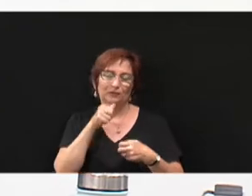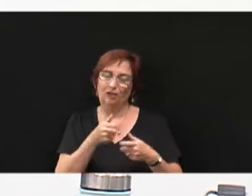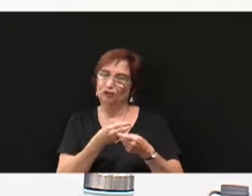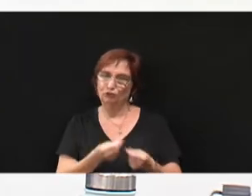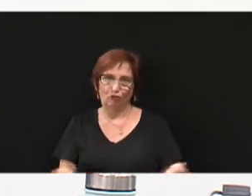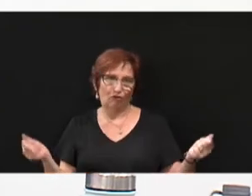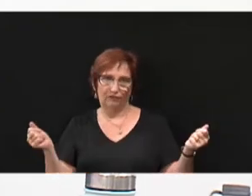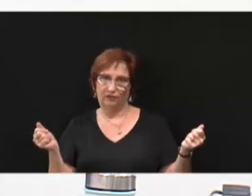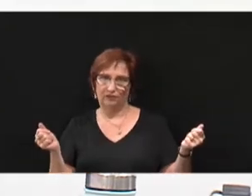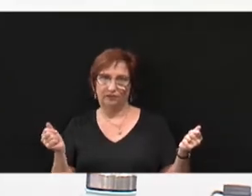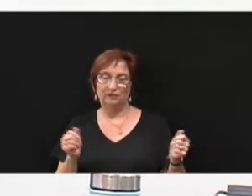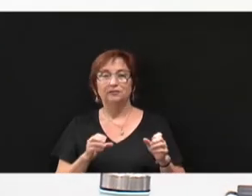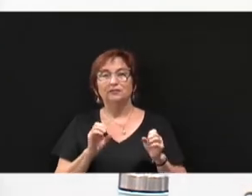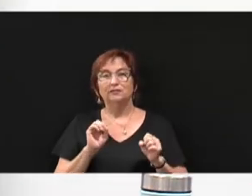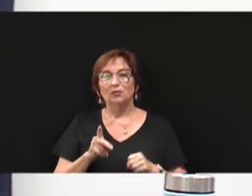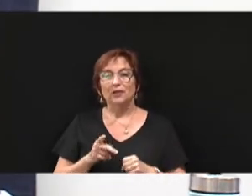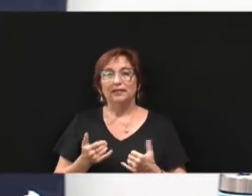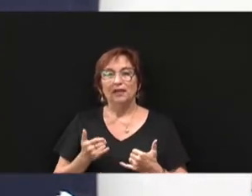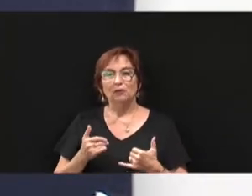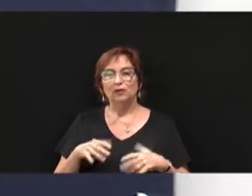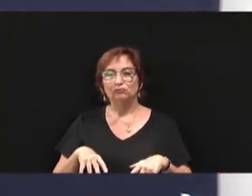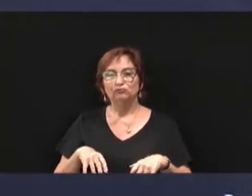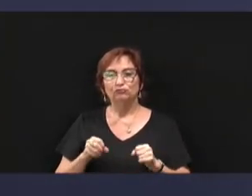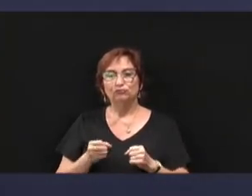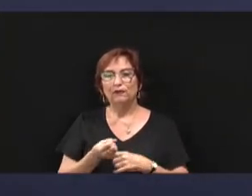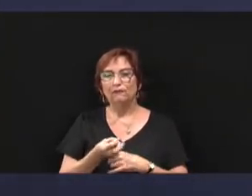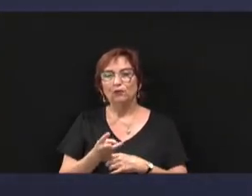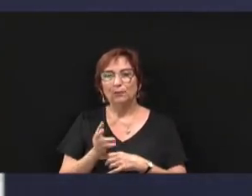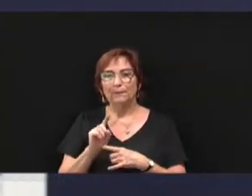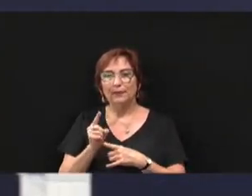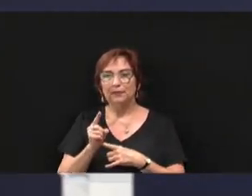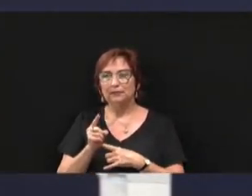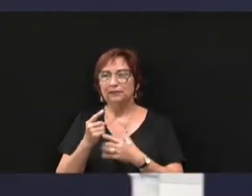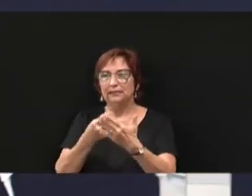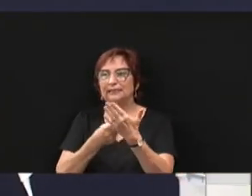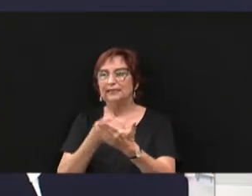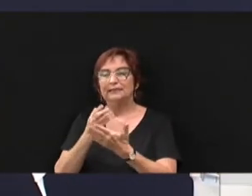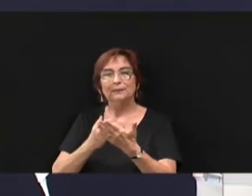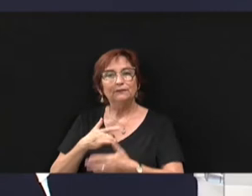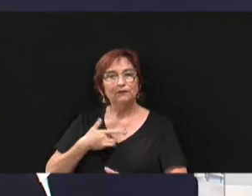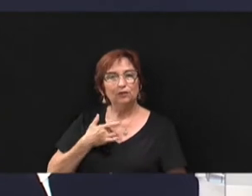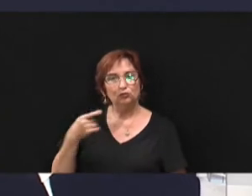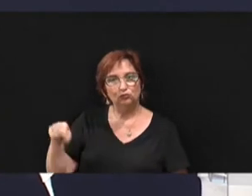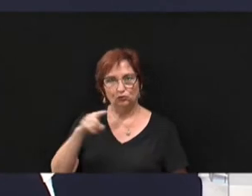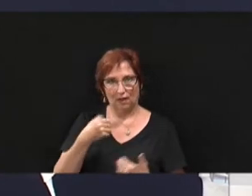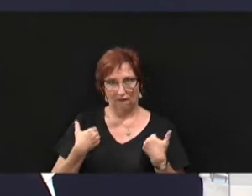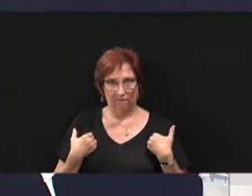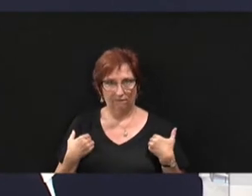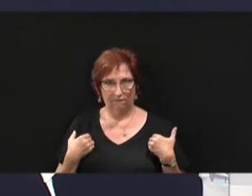Okay, let's take a few minutes here to talk about some feelings that you had.